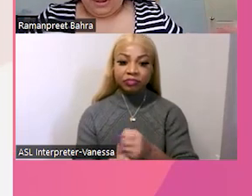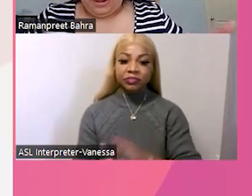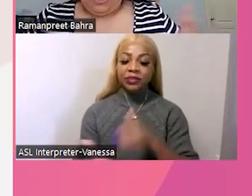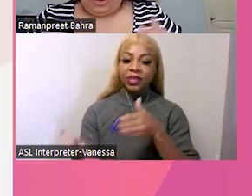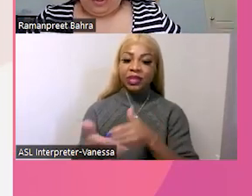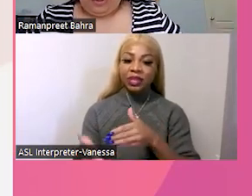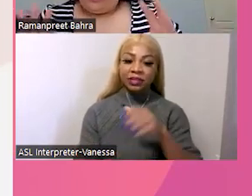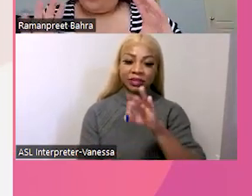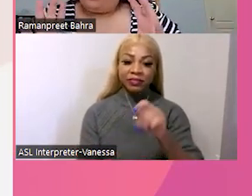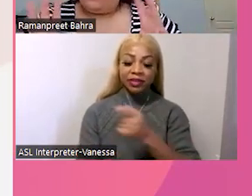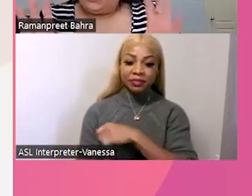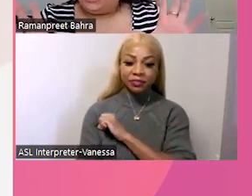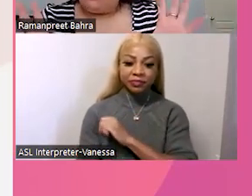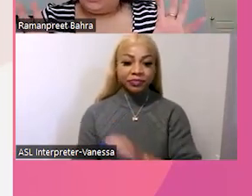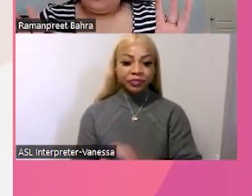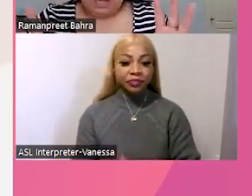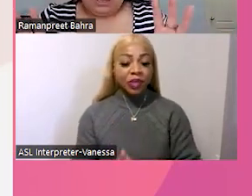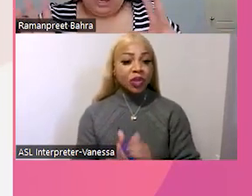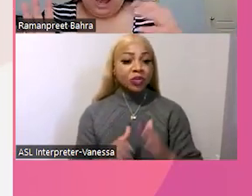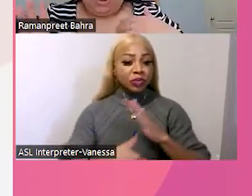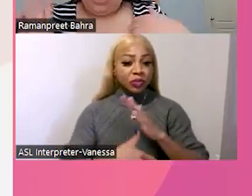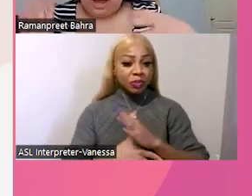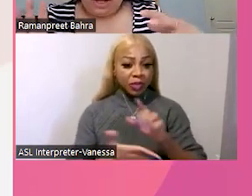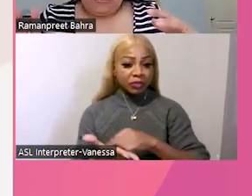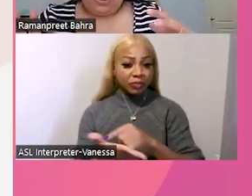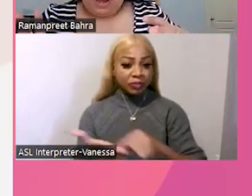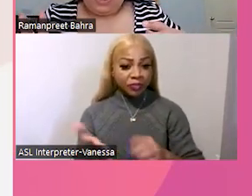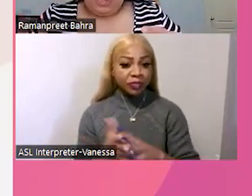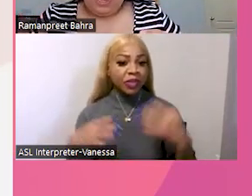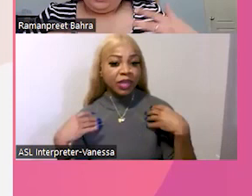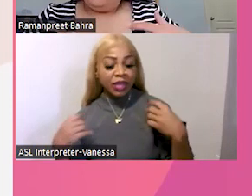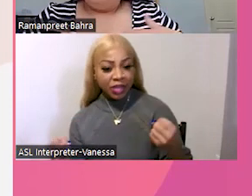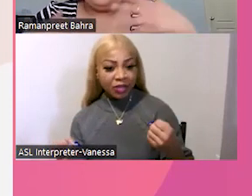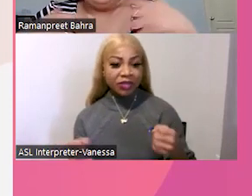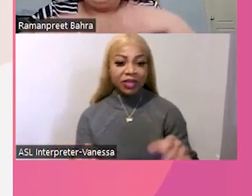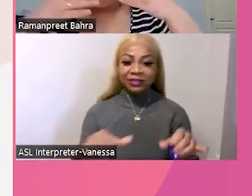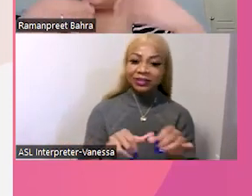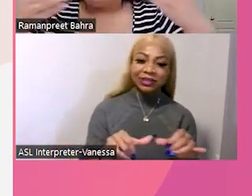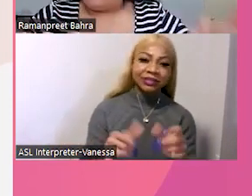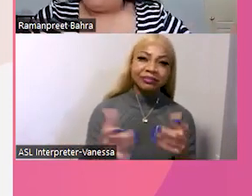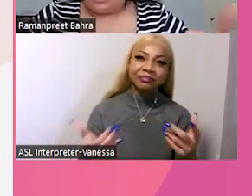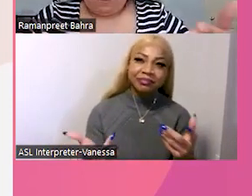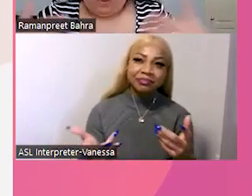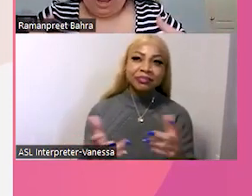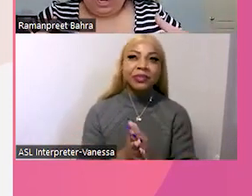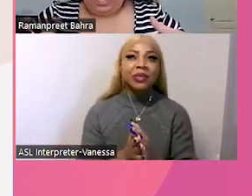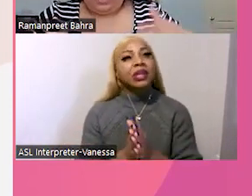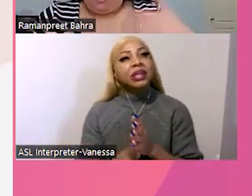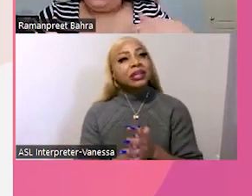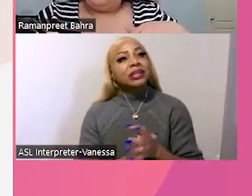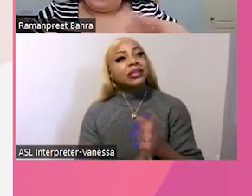attitudes. So the main critique here is that health at every size, it's doing something,